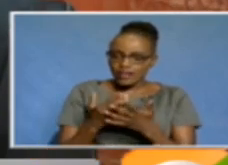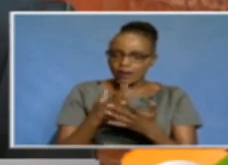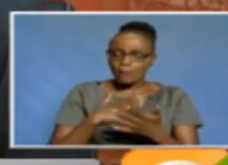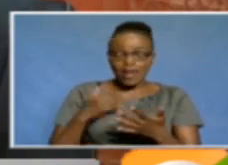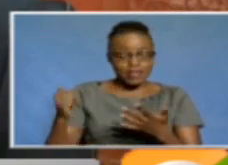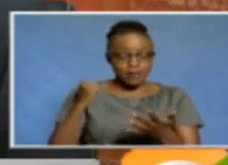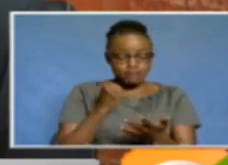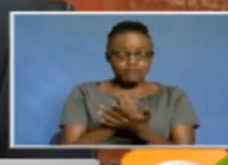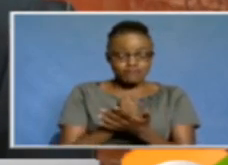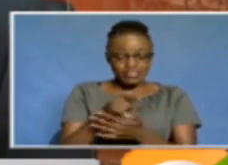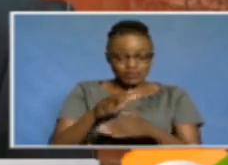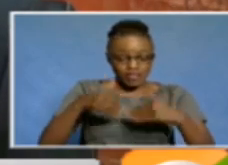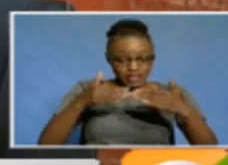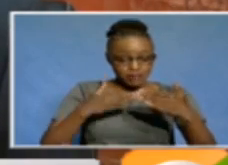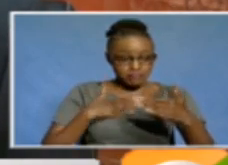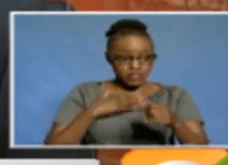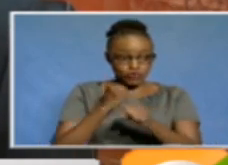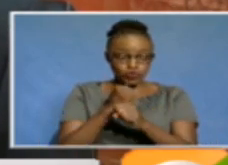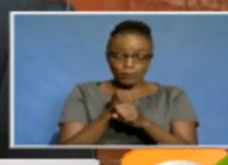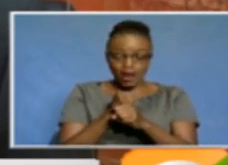employers. I trust that this will put